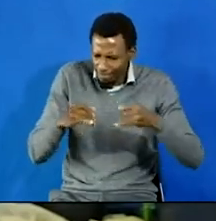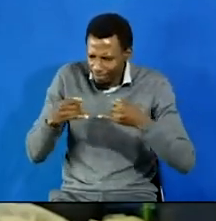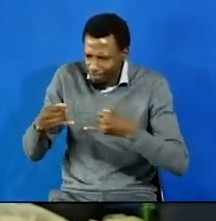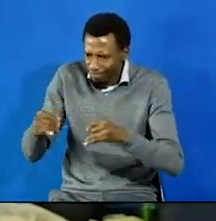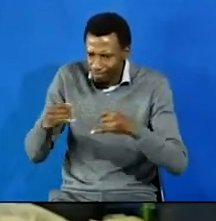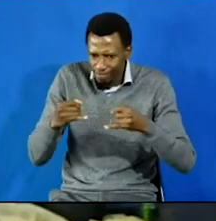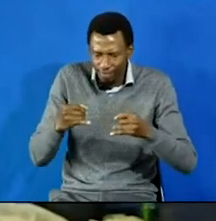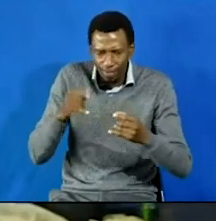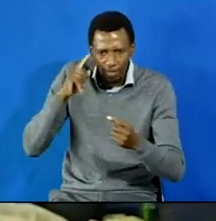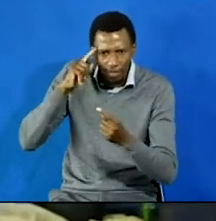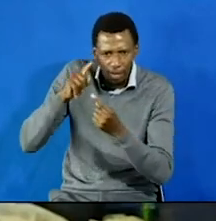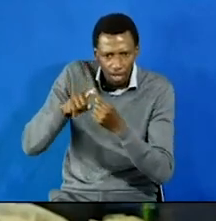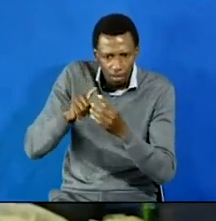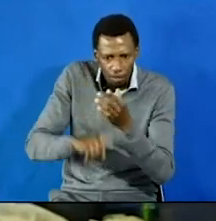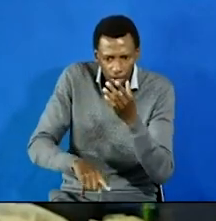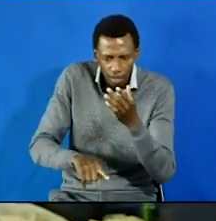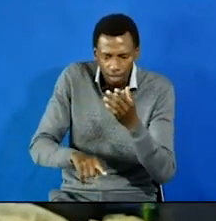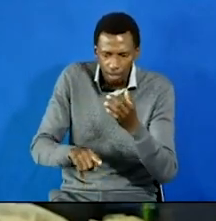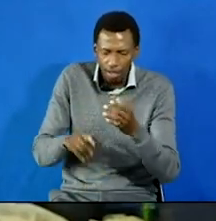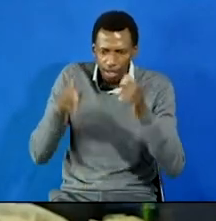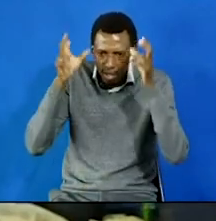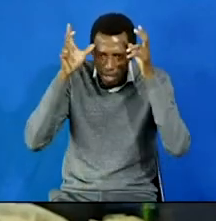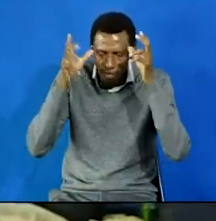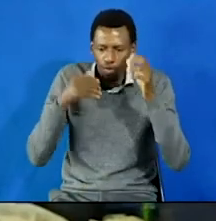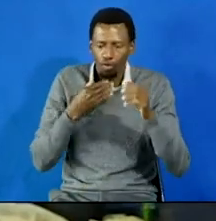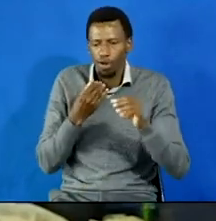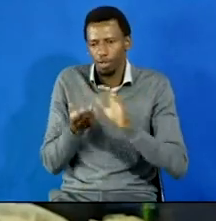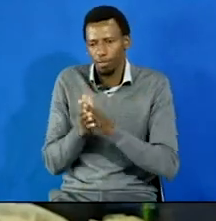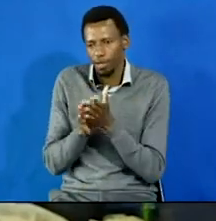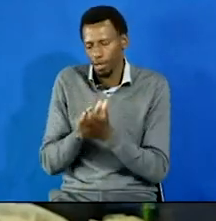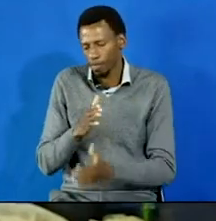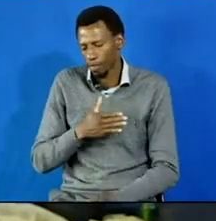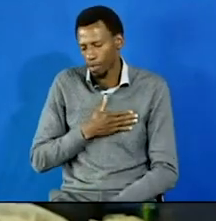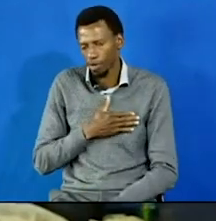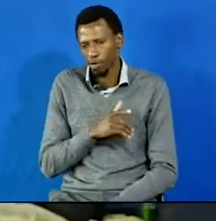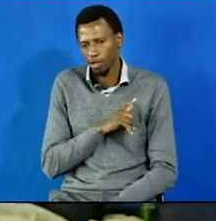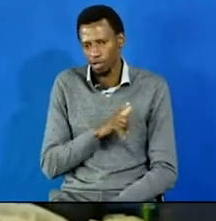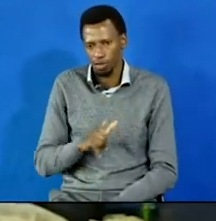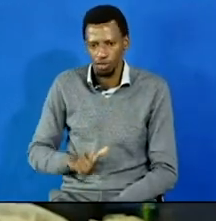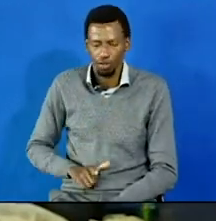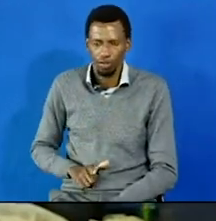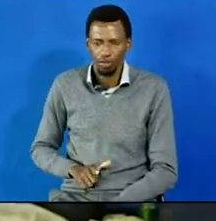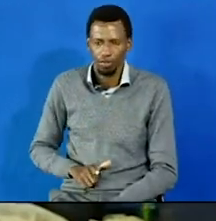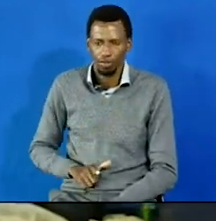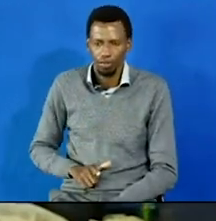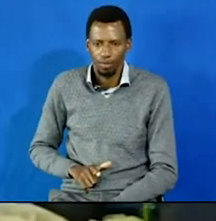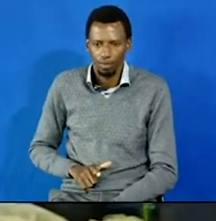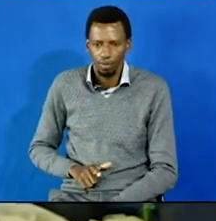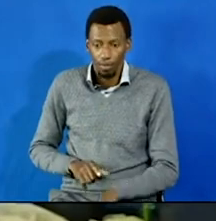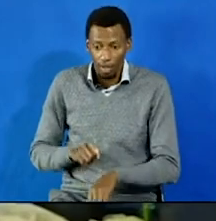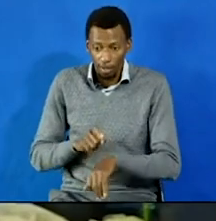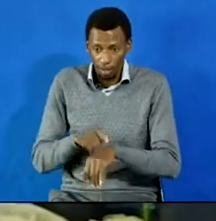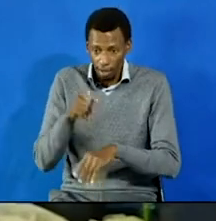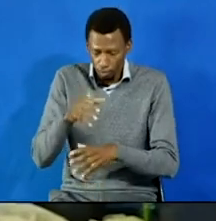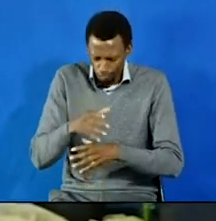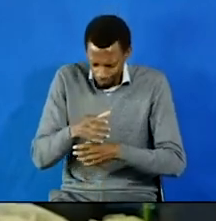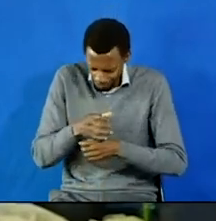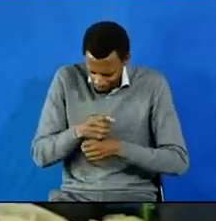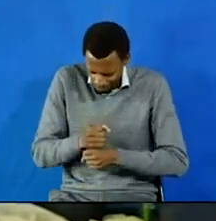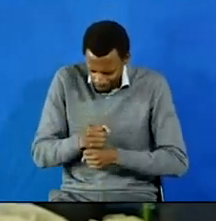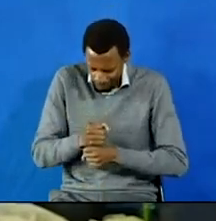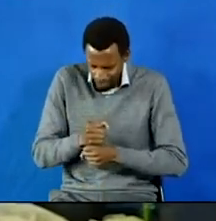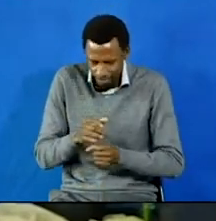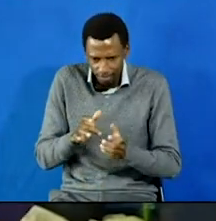he becomes our Lord. By beholding, you become changed. When you behold Jesus Christ,